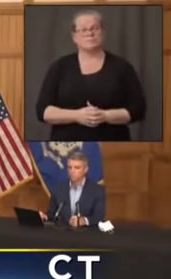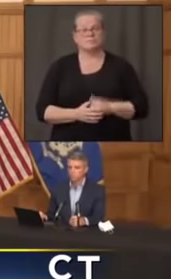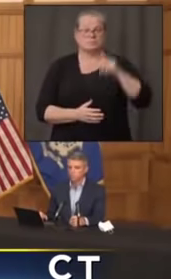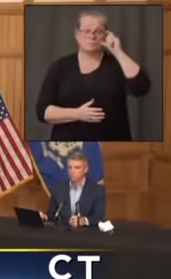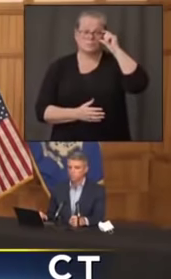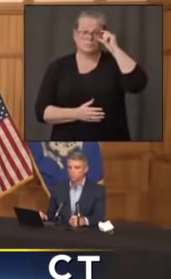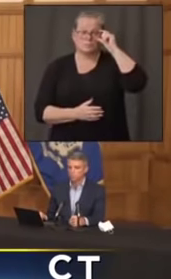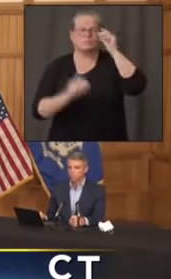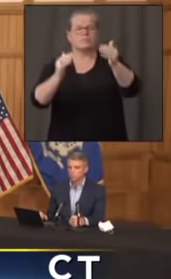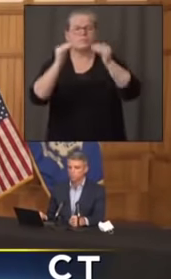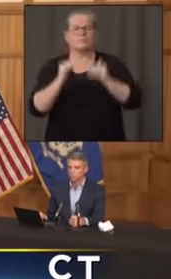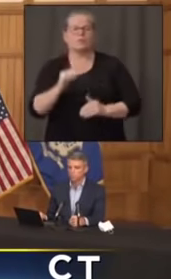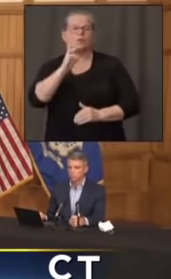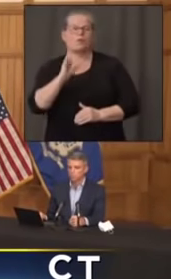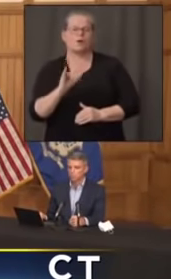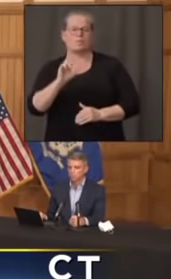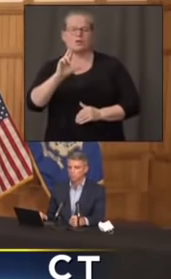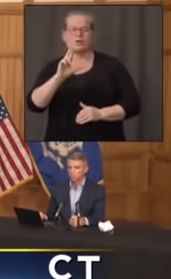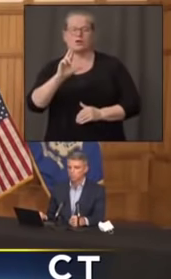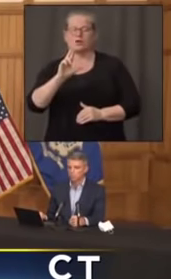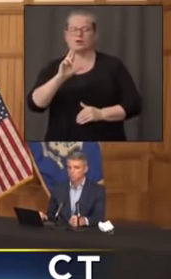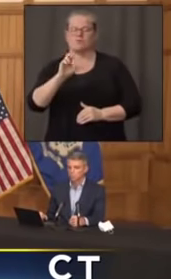The Waterbury Republican American.